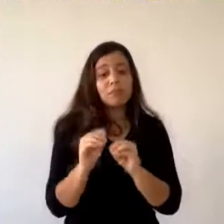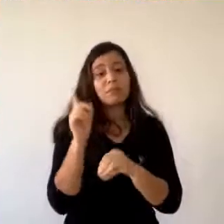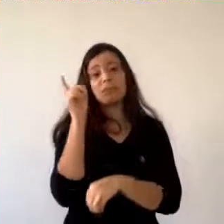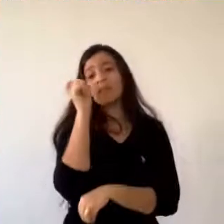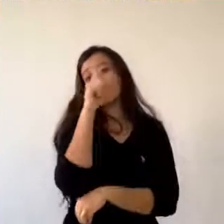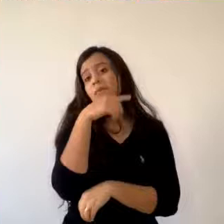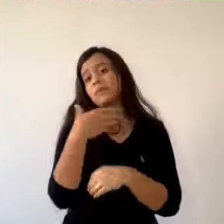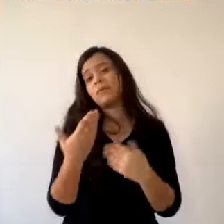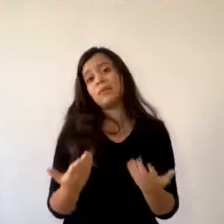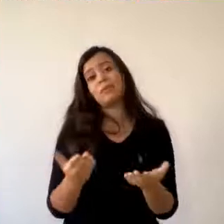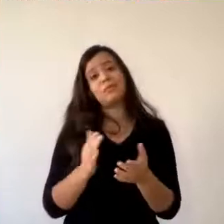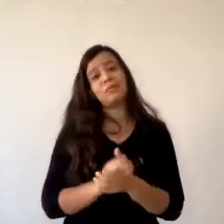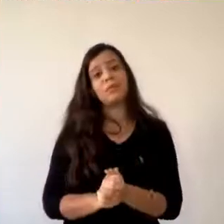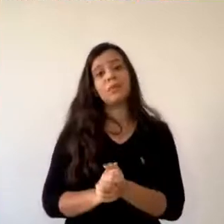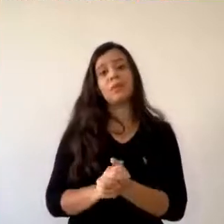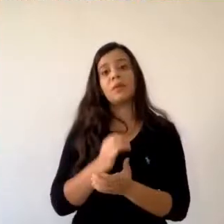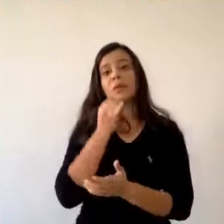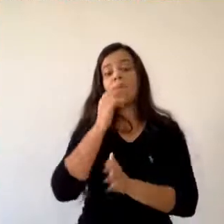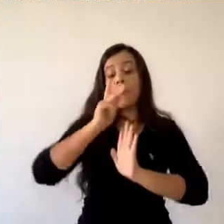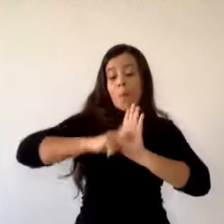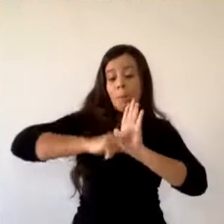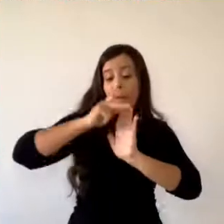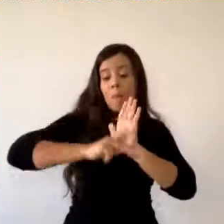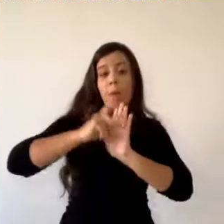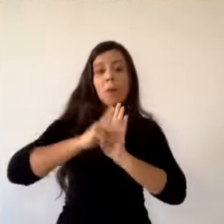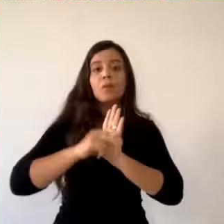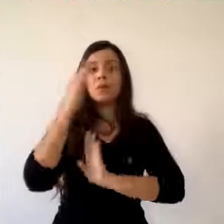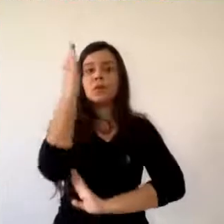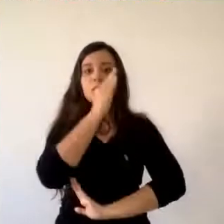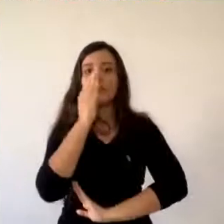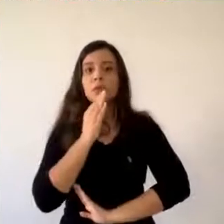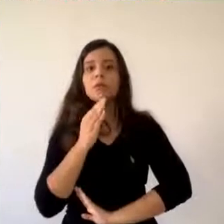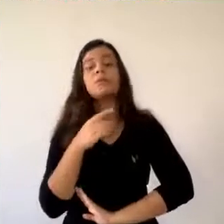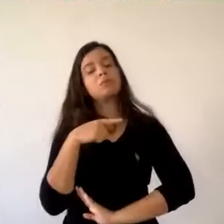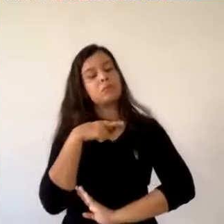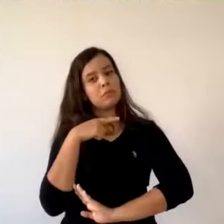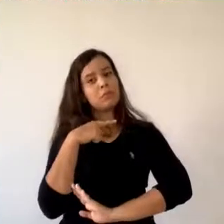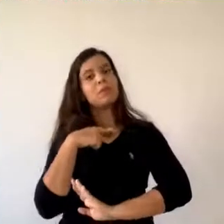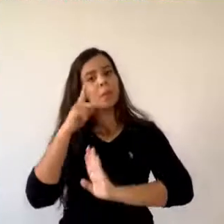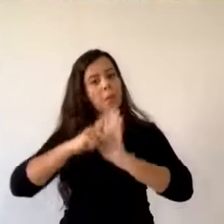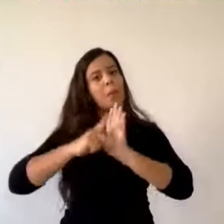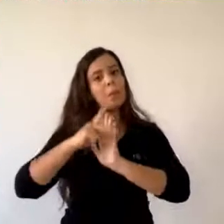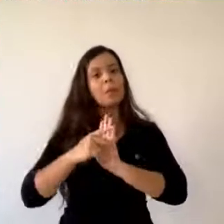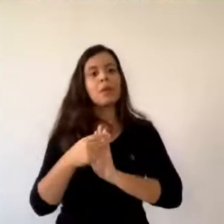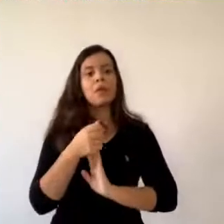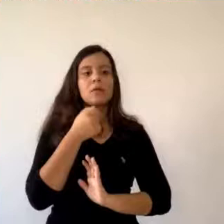resources such as projects that in which there is this